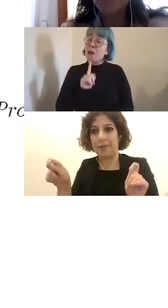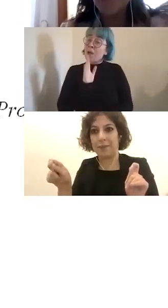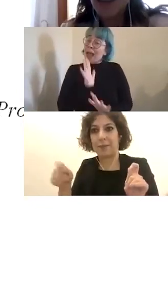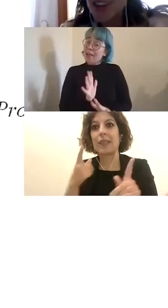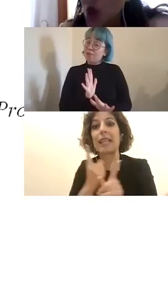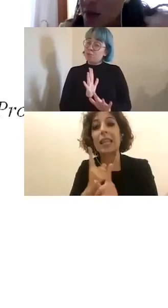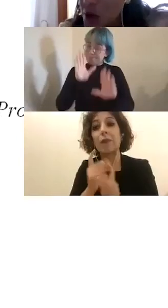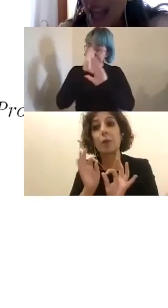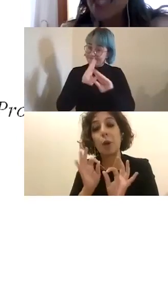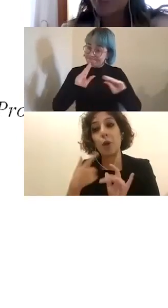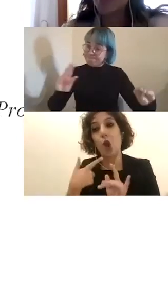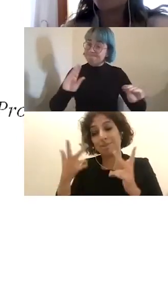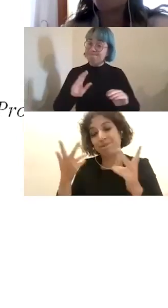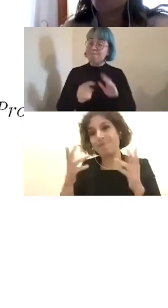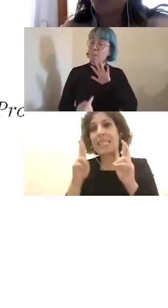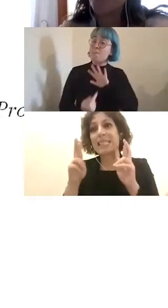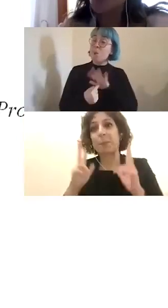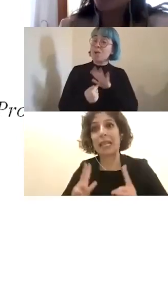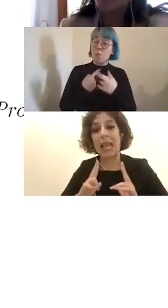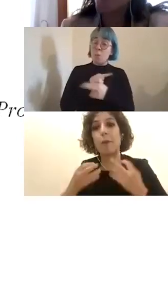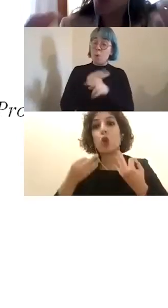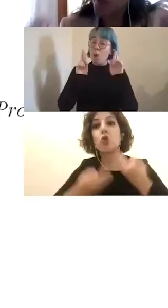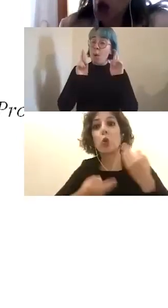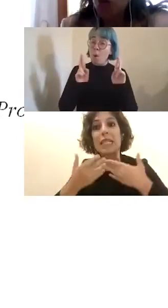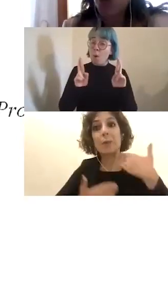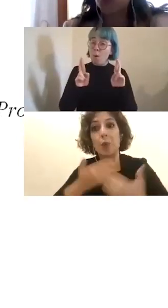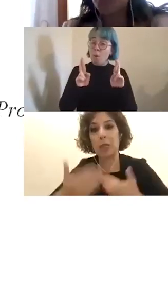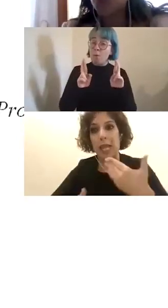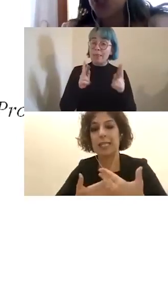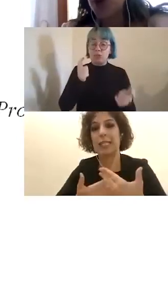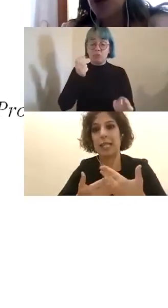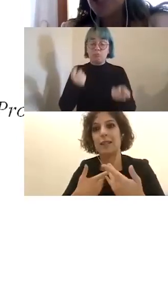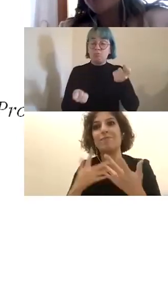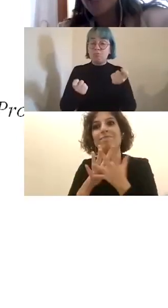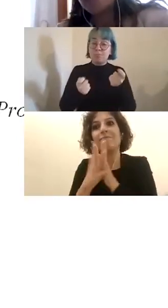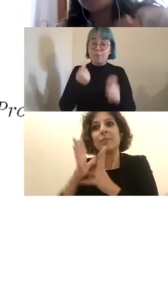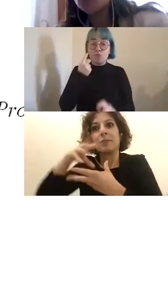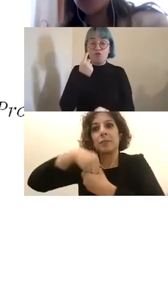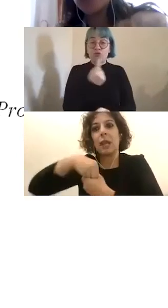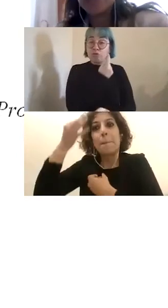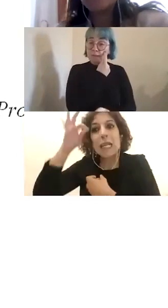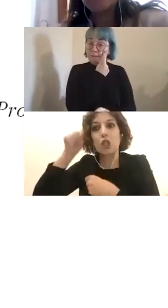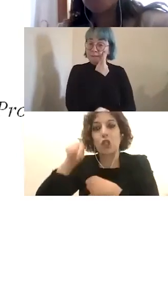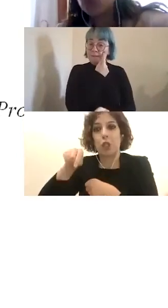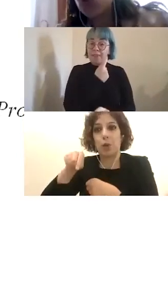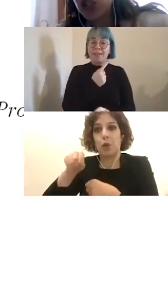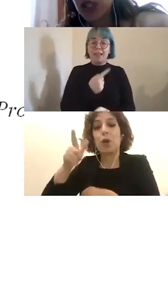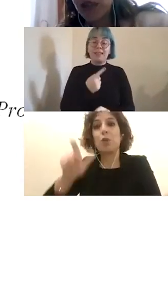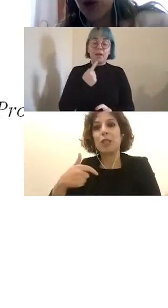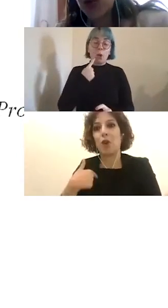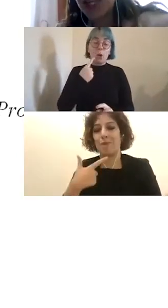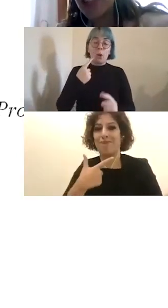stress, and we hope that the jurisprudence, the case law will develop